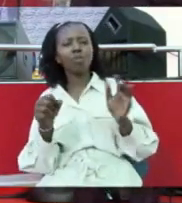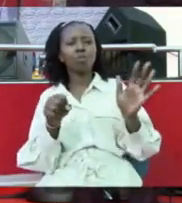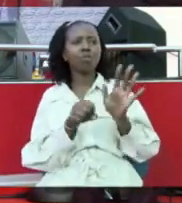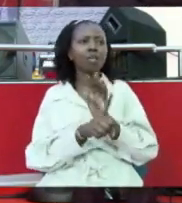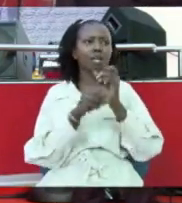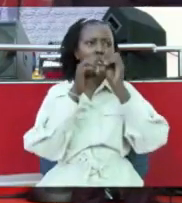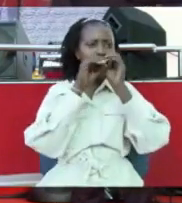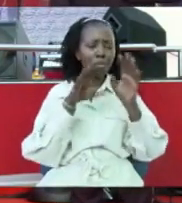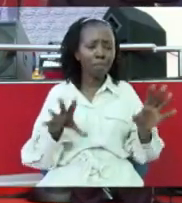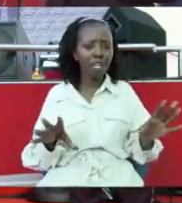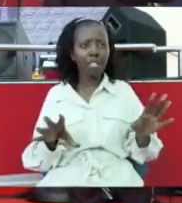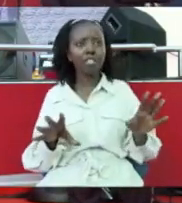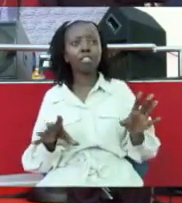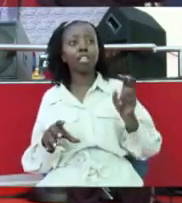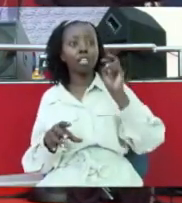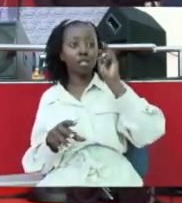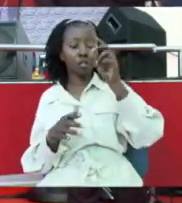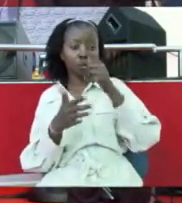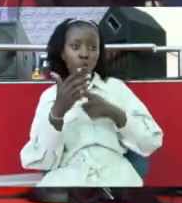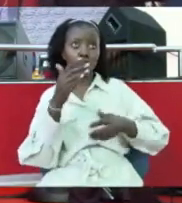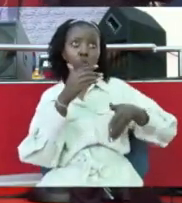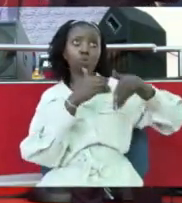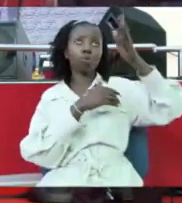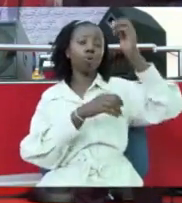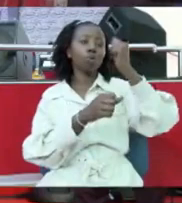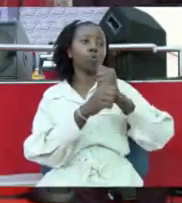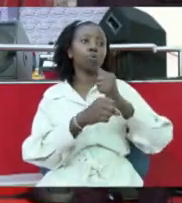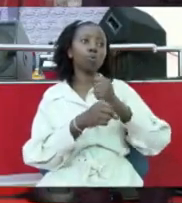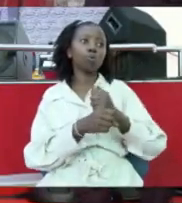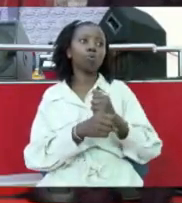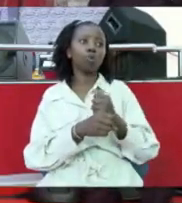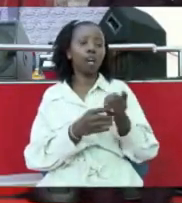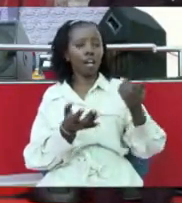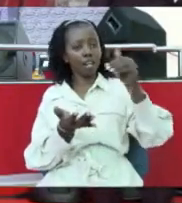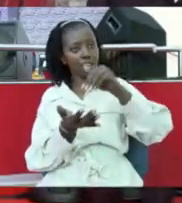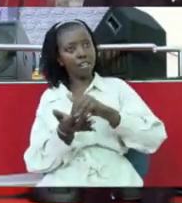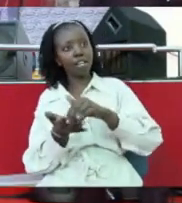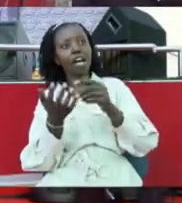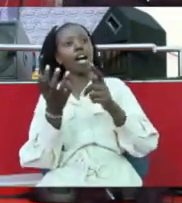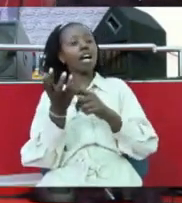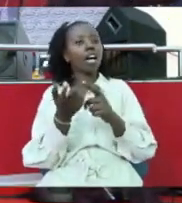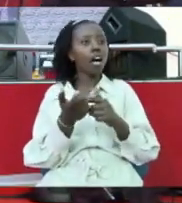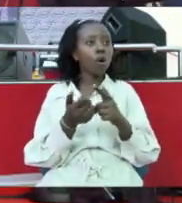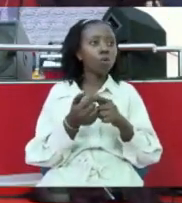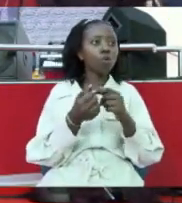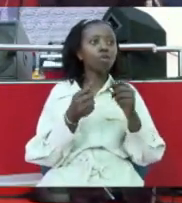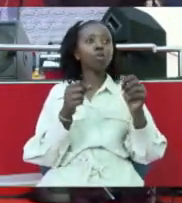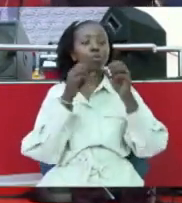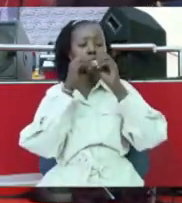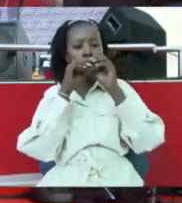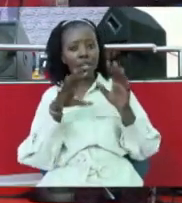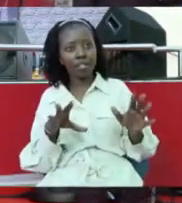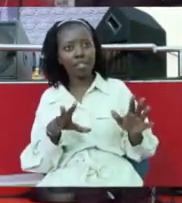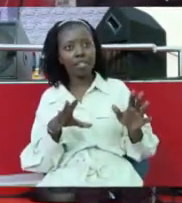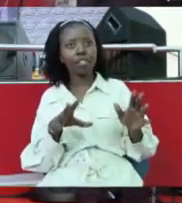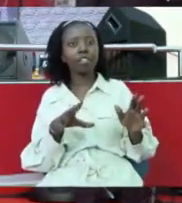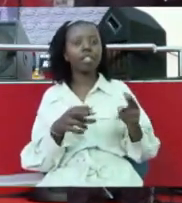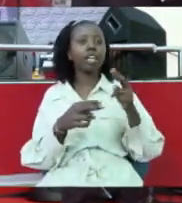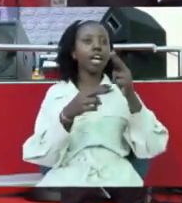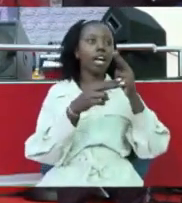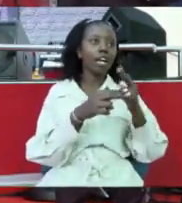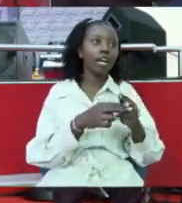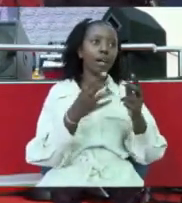see what God has done. Let's do it one more time. Count your